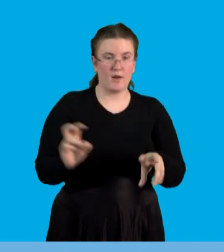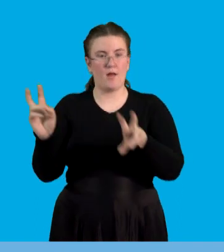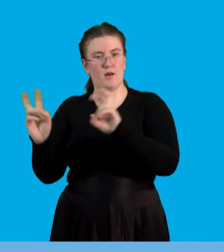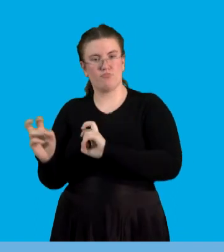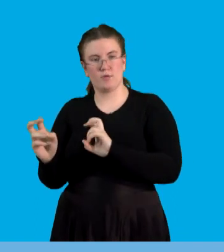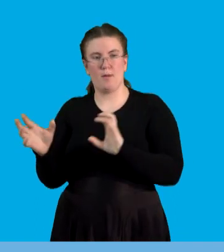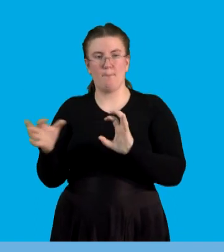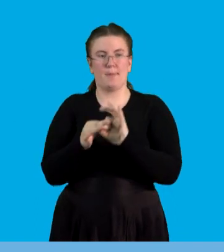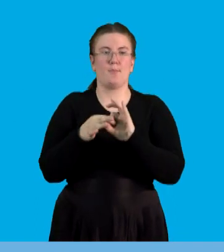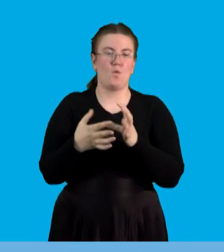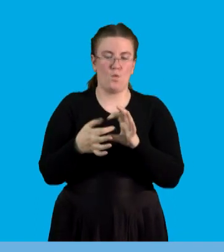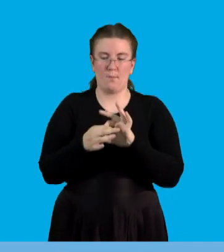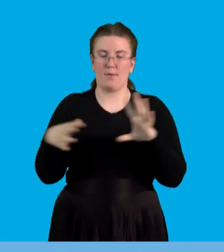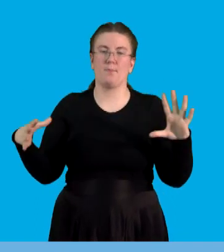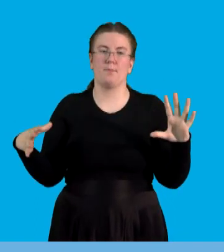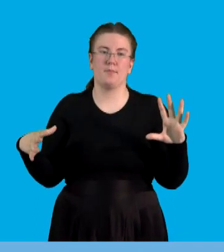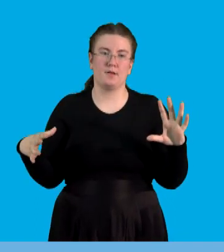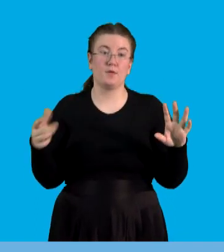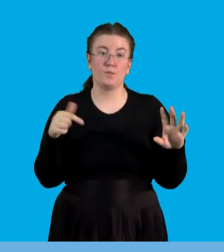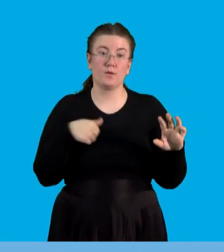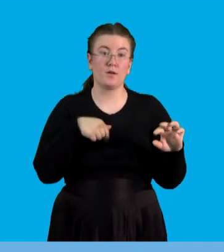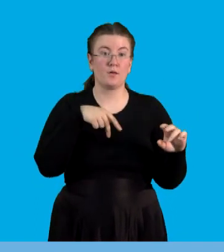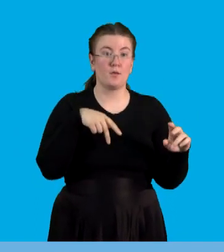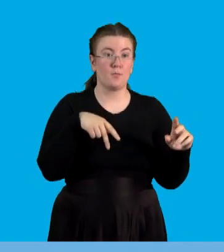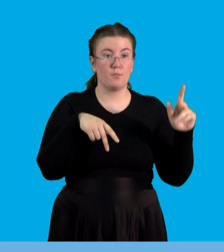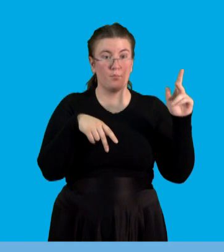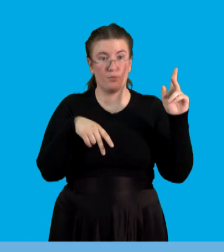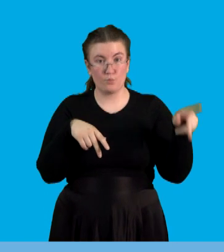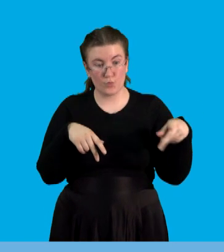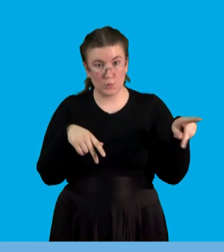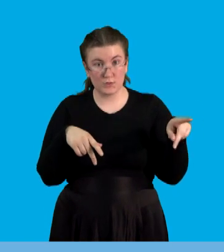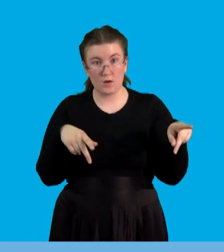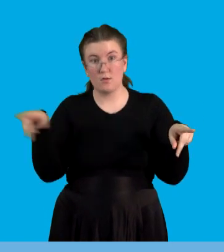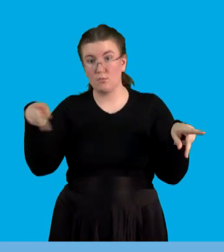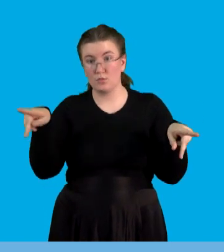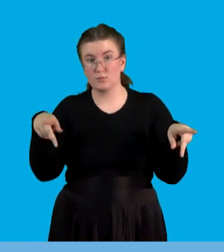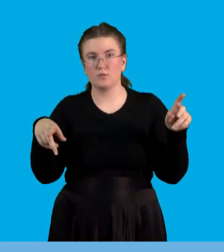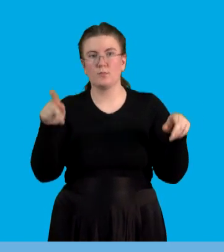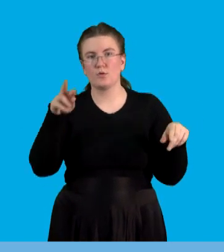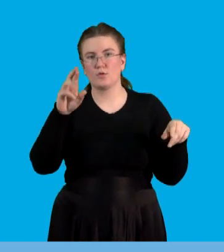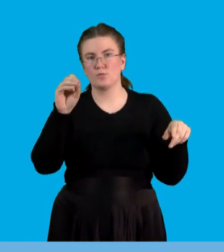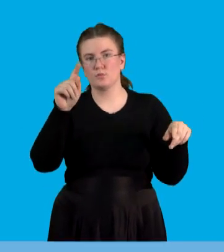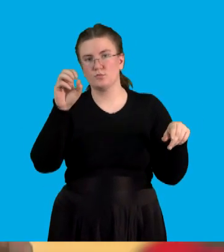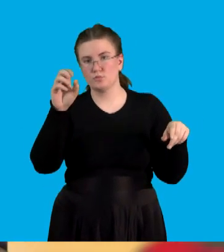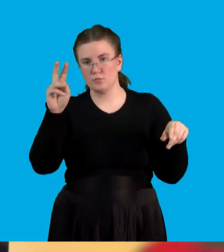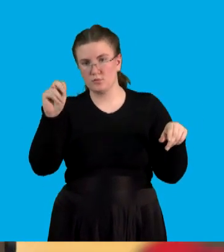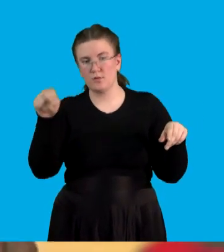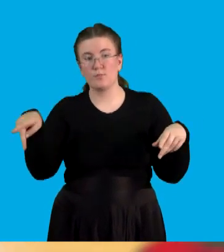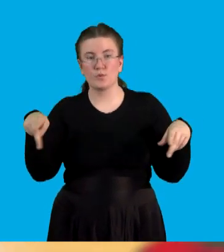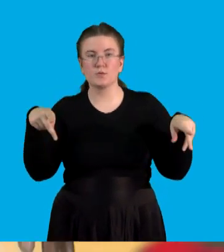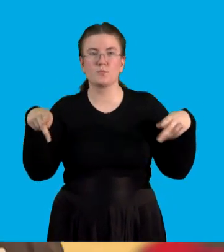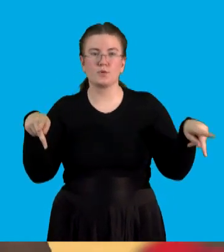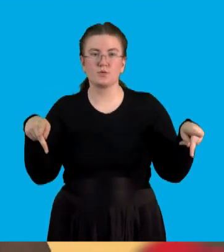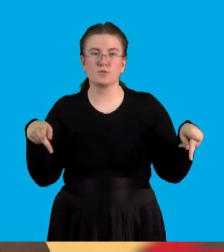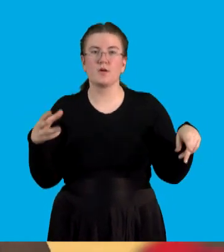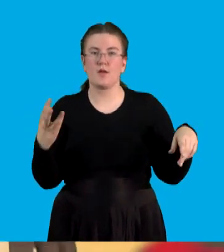between electric charges near one another. Now that means when we have a proton and a proton, so they have like charges,